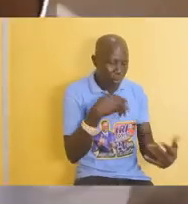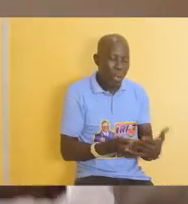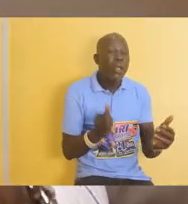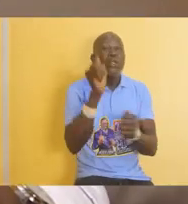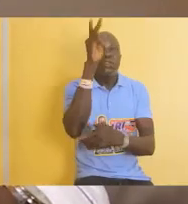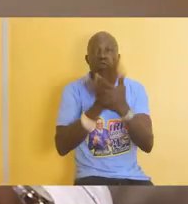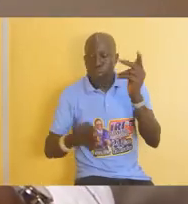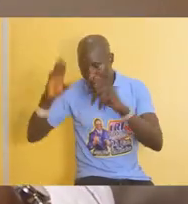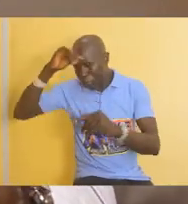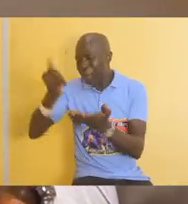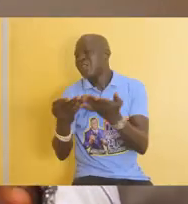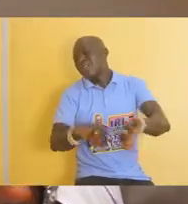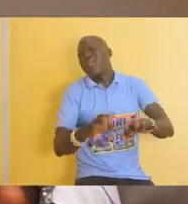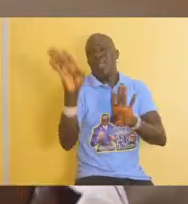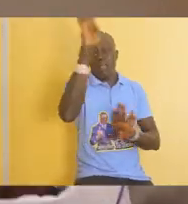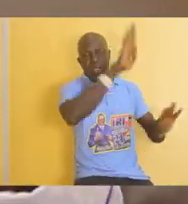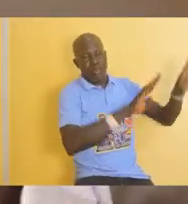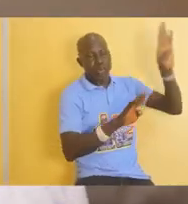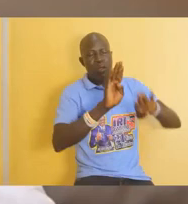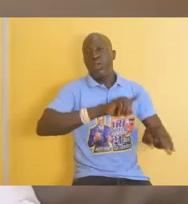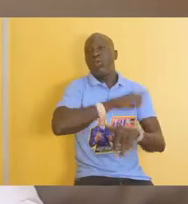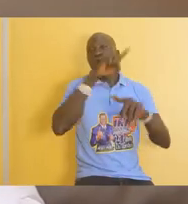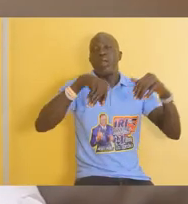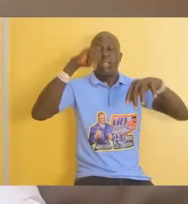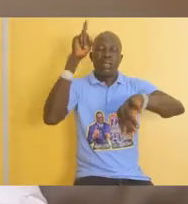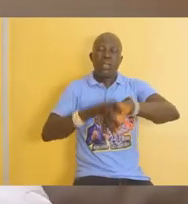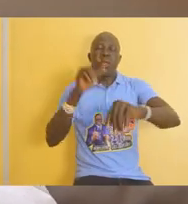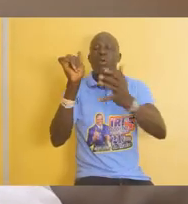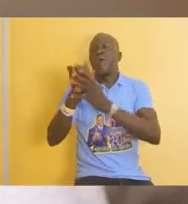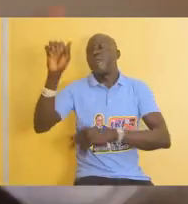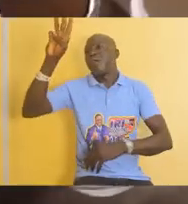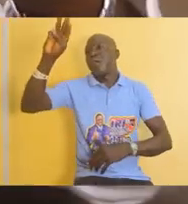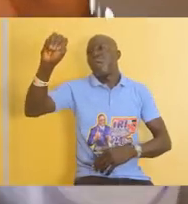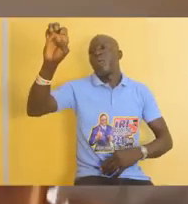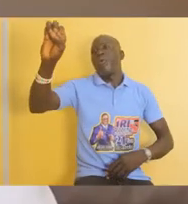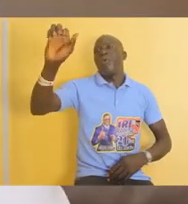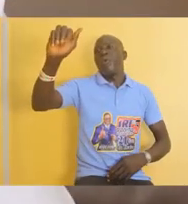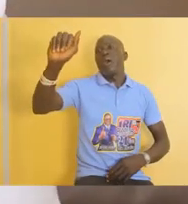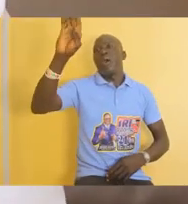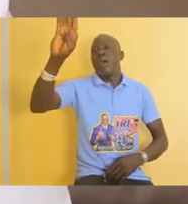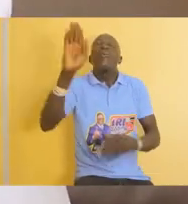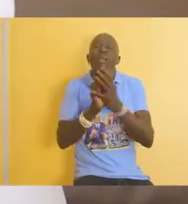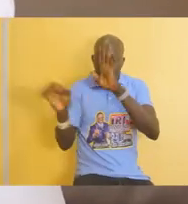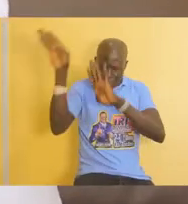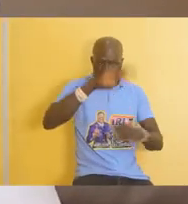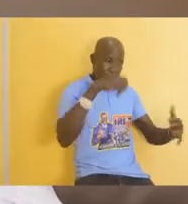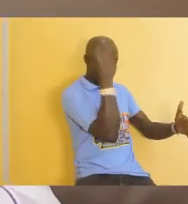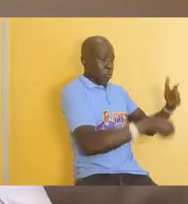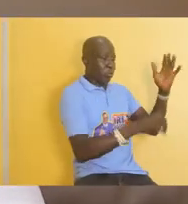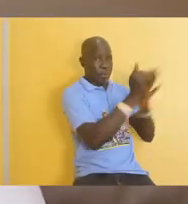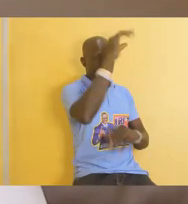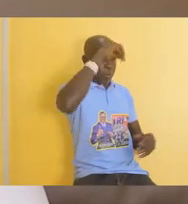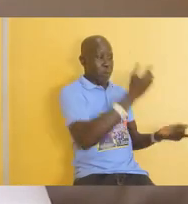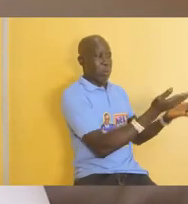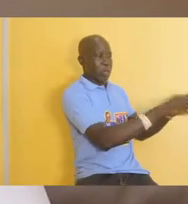ti ku sogun that was a man that died on the battlefield be nipa ta waye moabu in the 20th of moab ogun yen nega and the battle was very tough man yen ti ku sogun